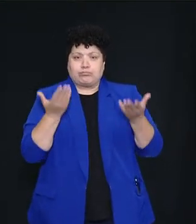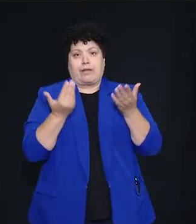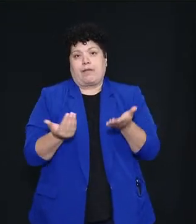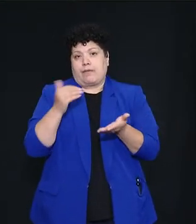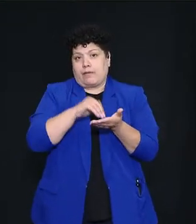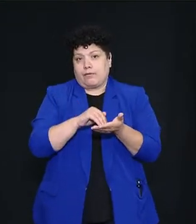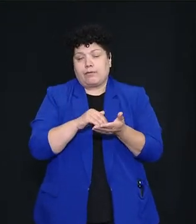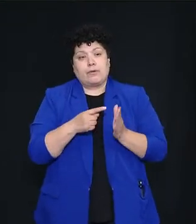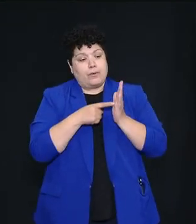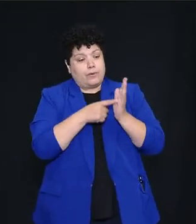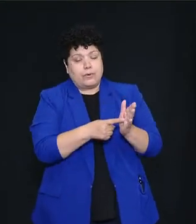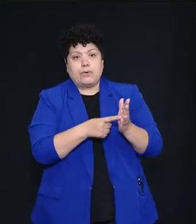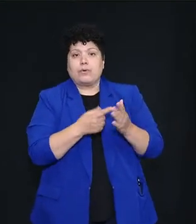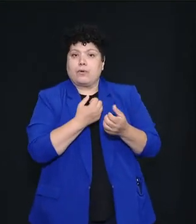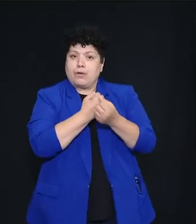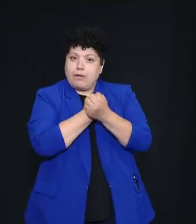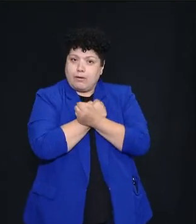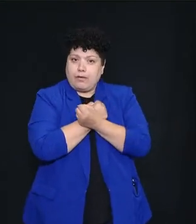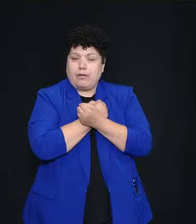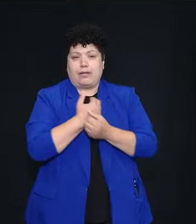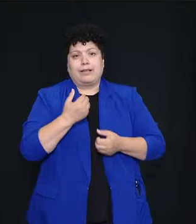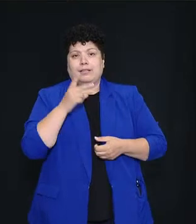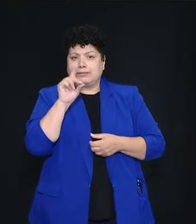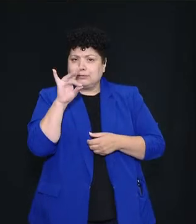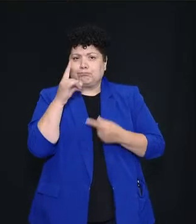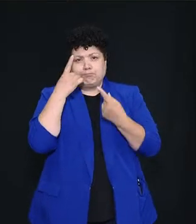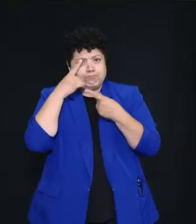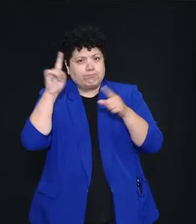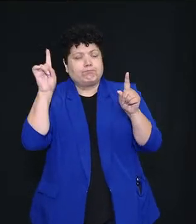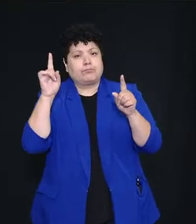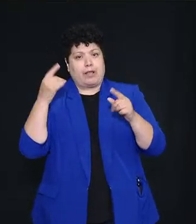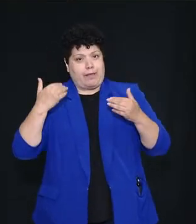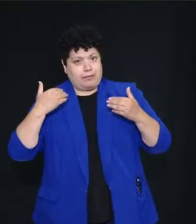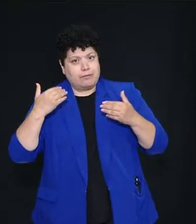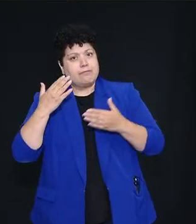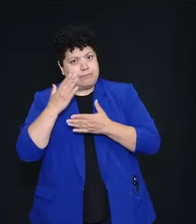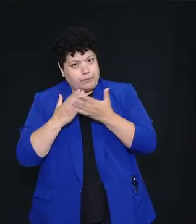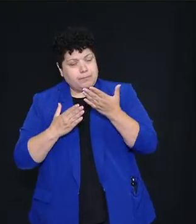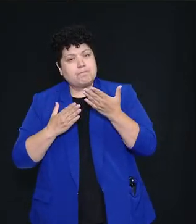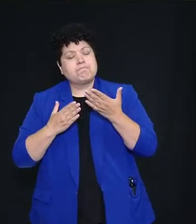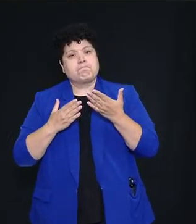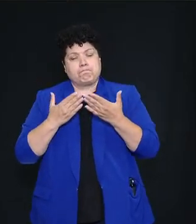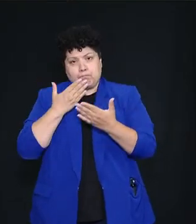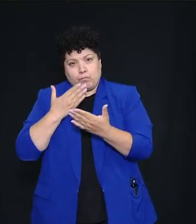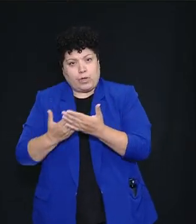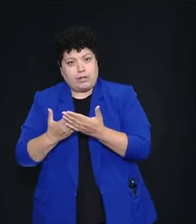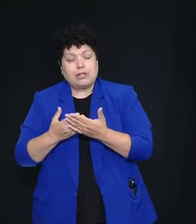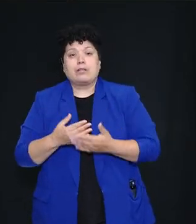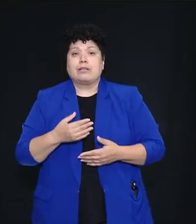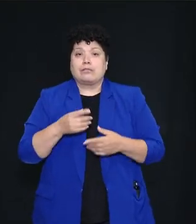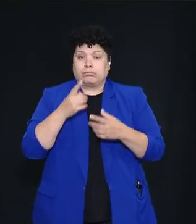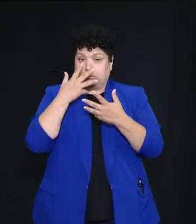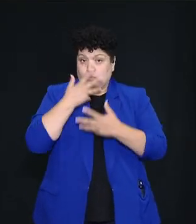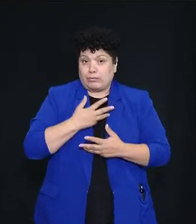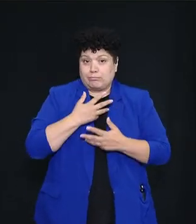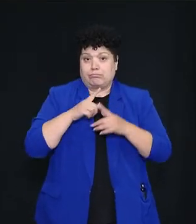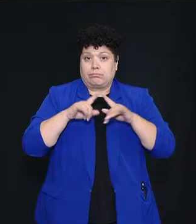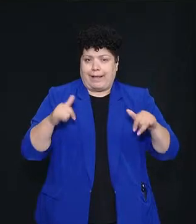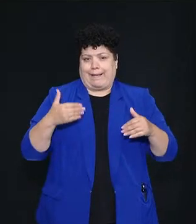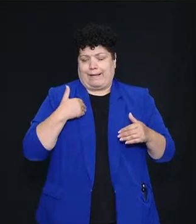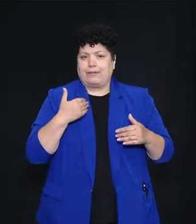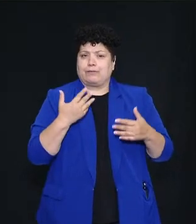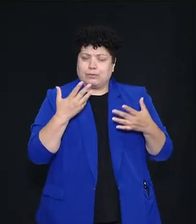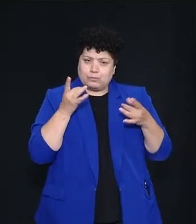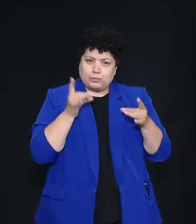a love that has borne outstanding fruit and, tragically, deep wounds